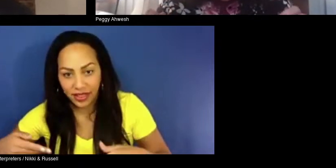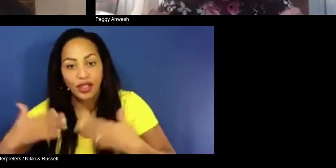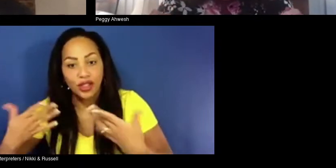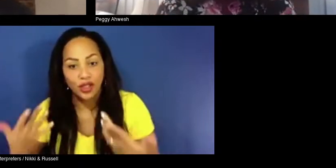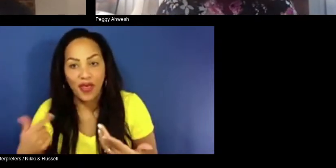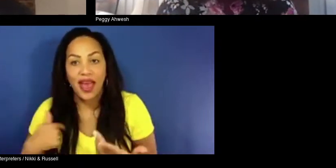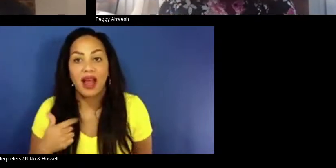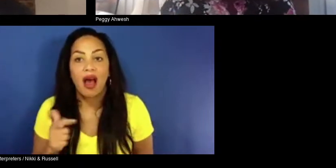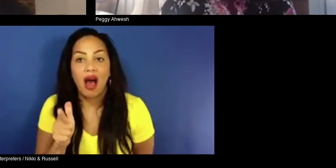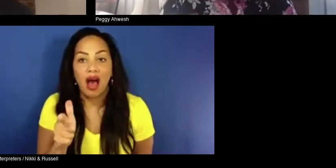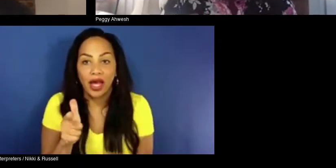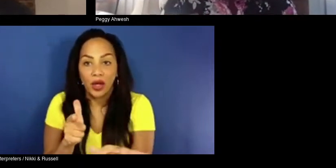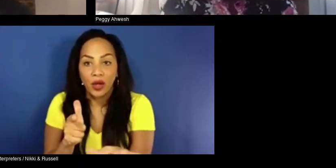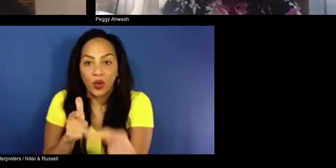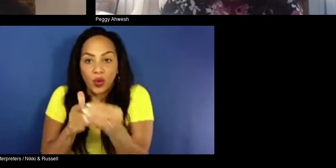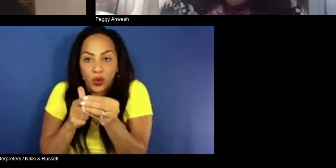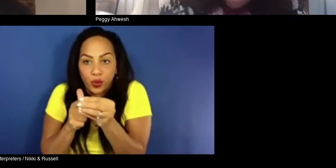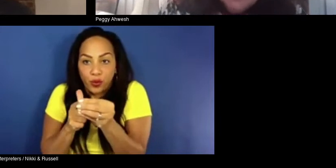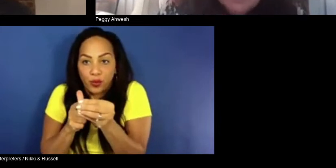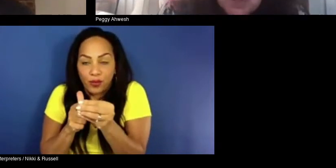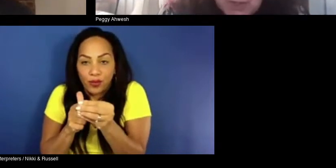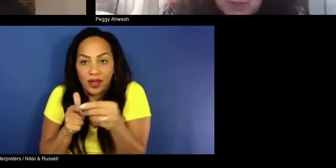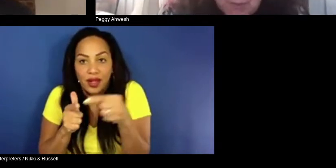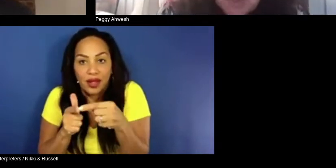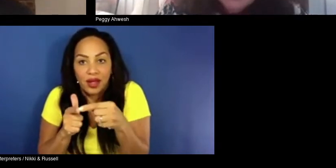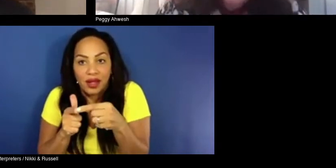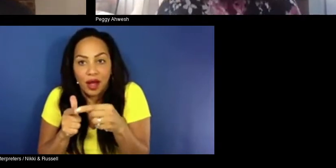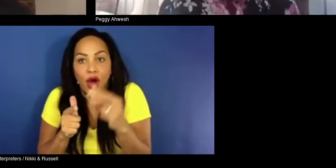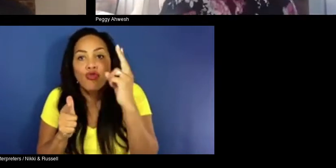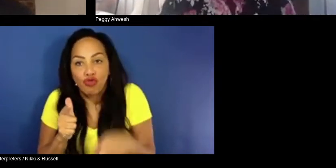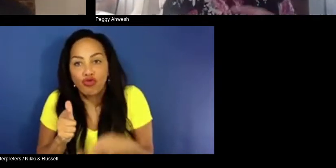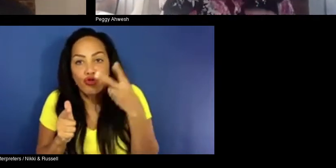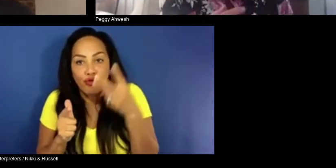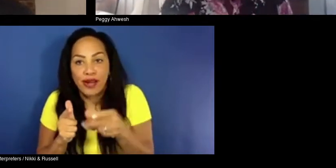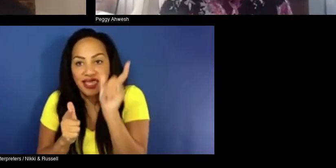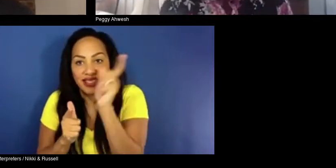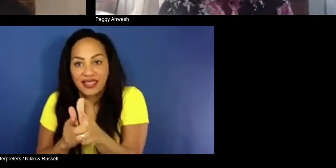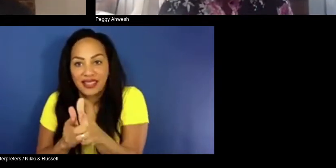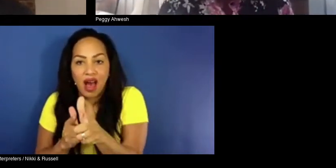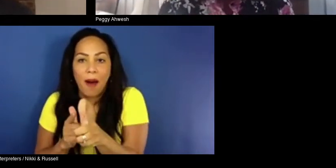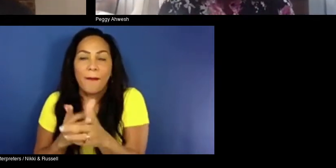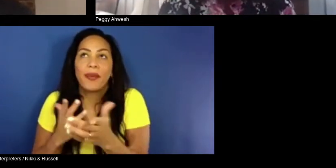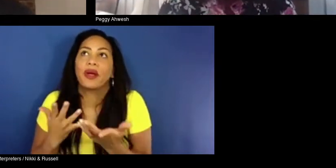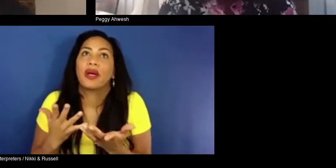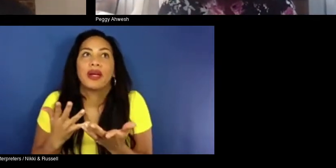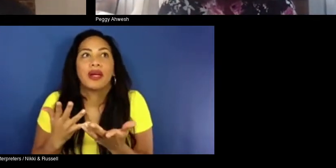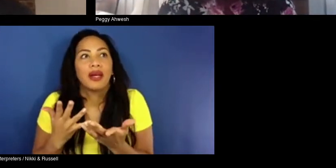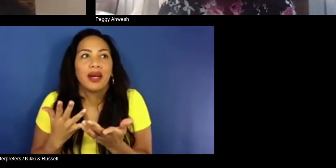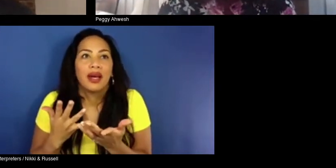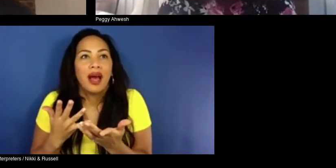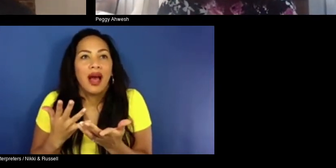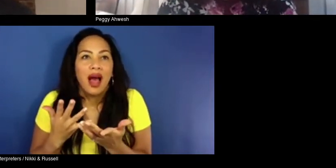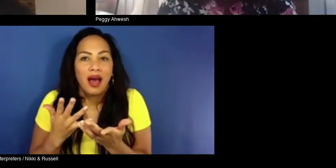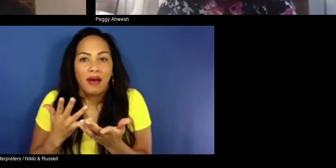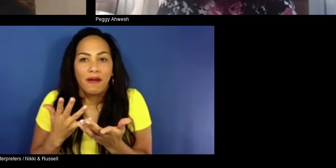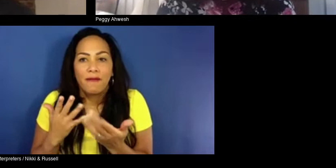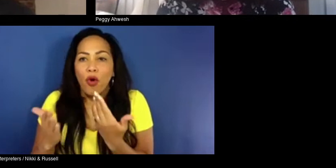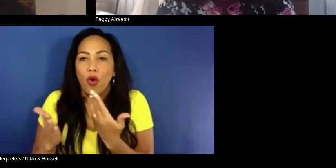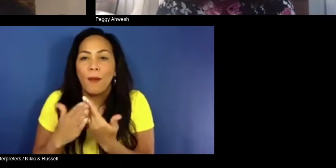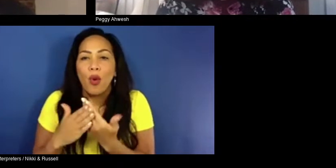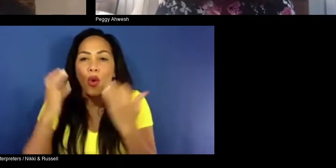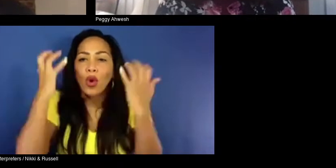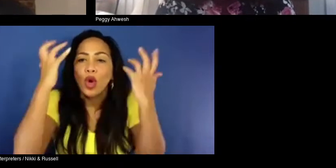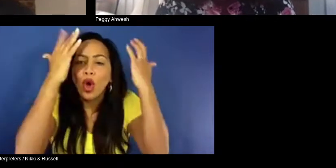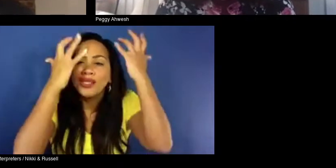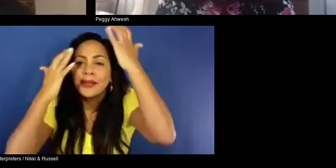contemplation is also, I think that is kind of what's very disturbing, that we're able to relive it at a safe distance, but it allows for a certain